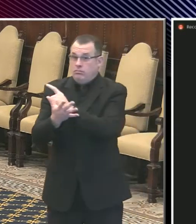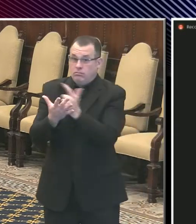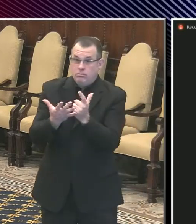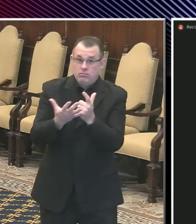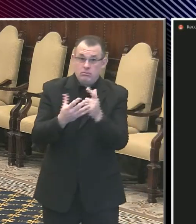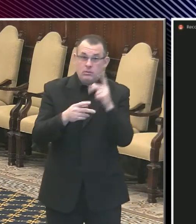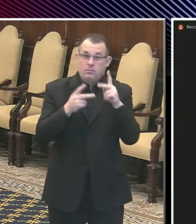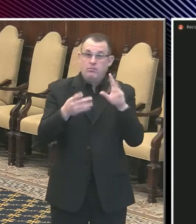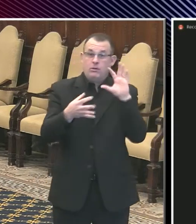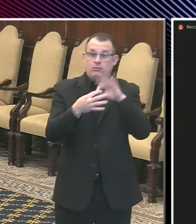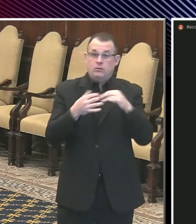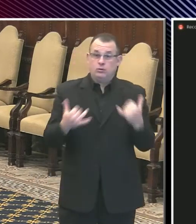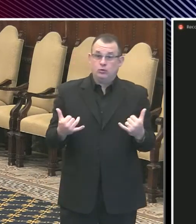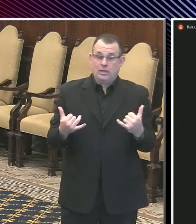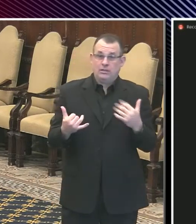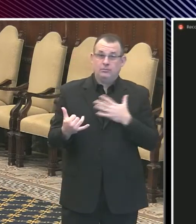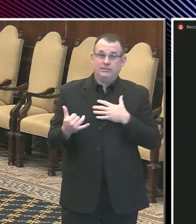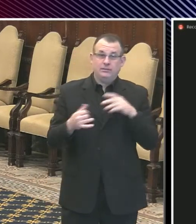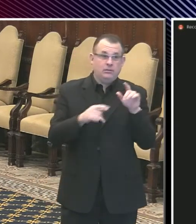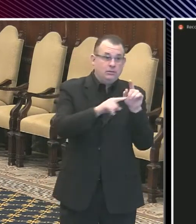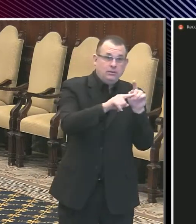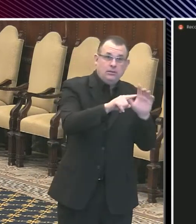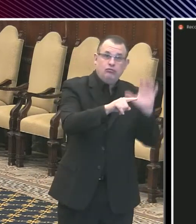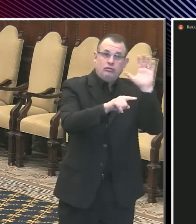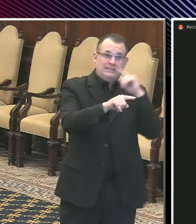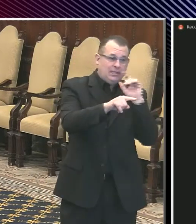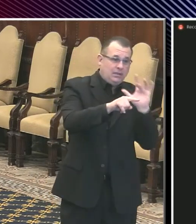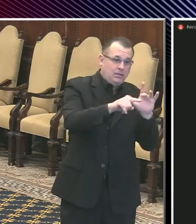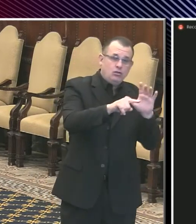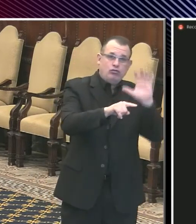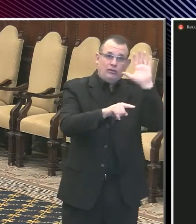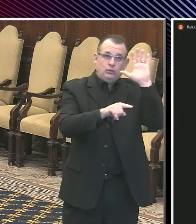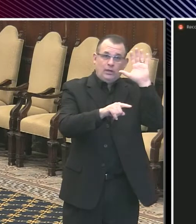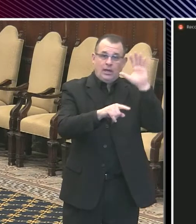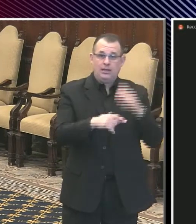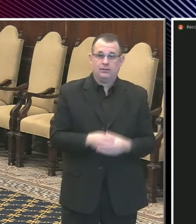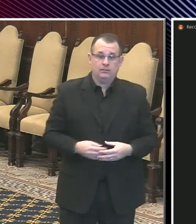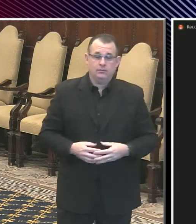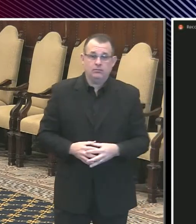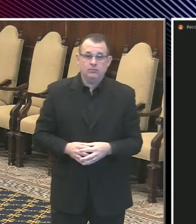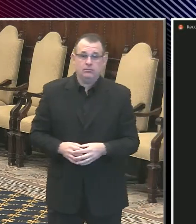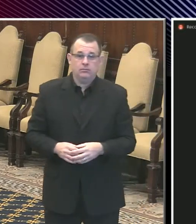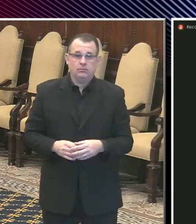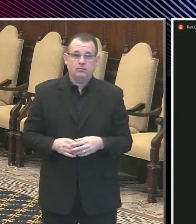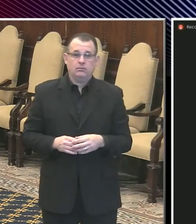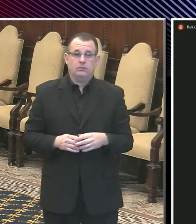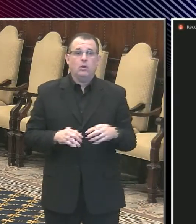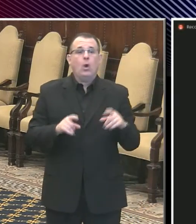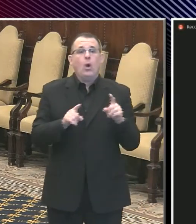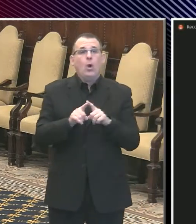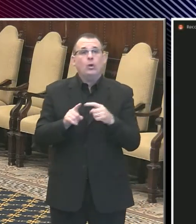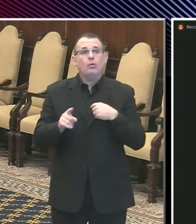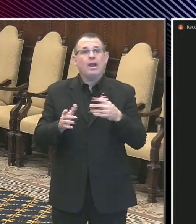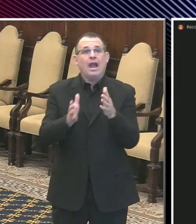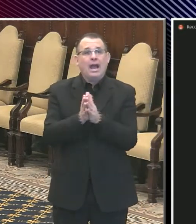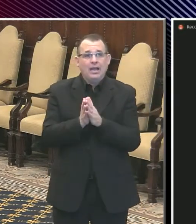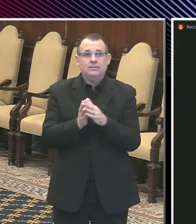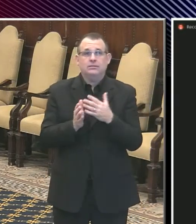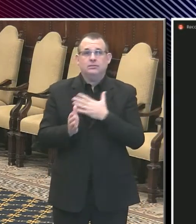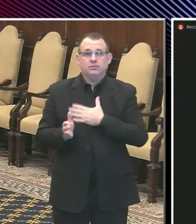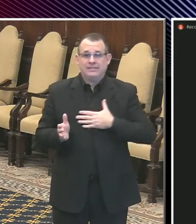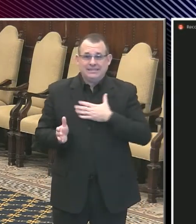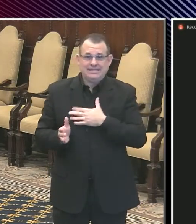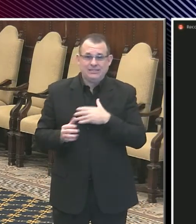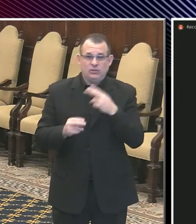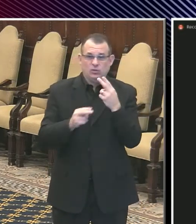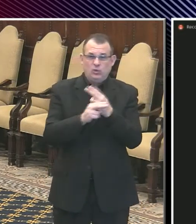raise your hand feature. It can be found under the participants list. We also ask that you use video to ask your